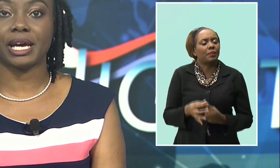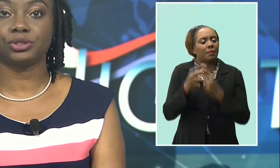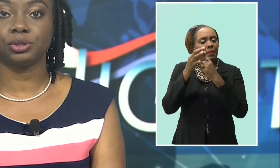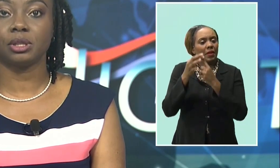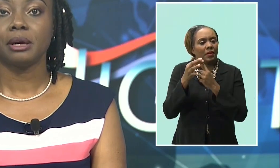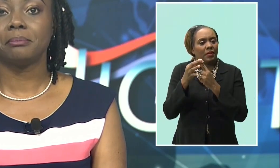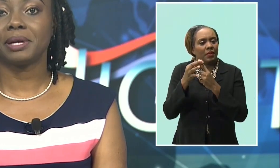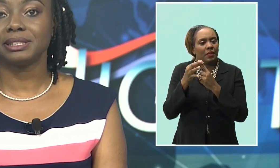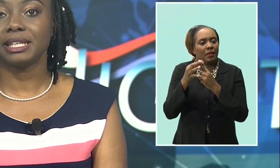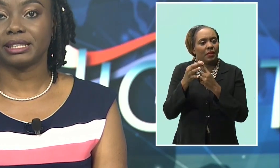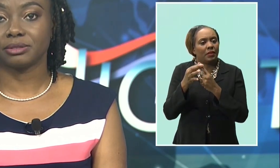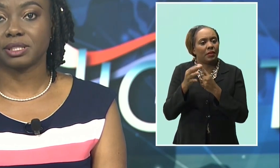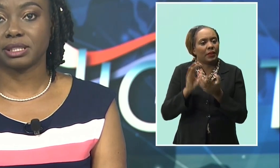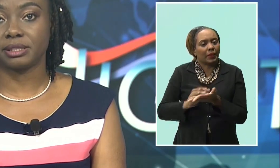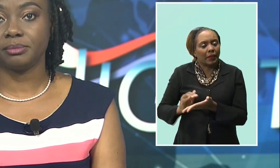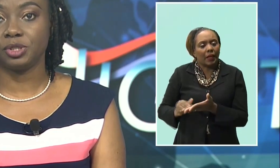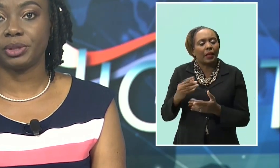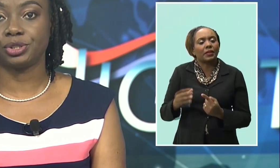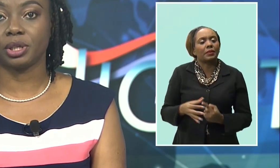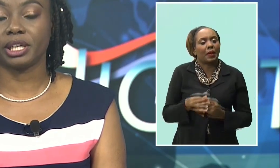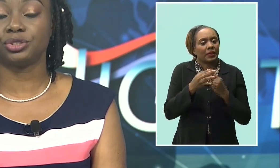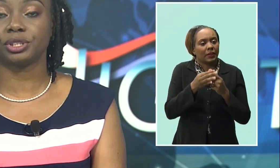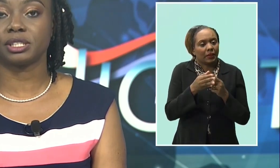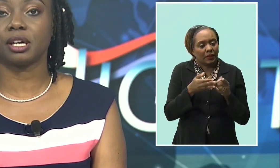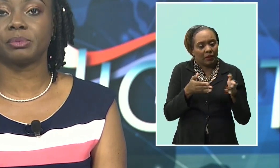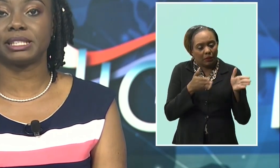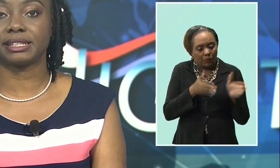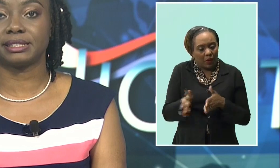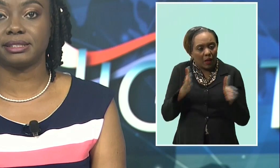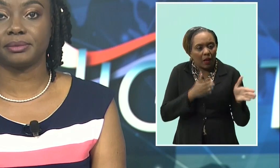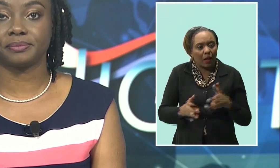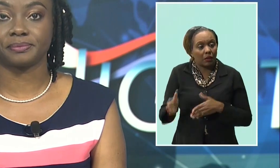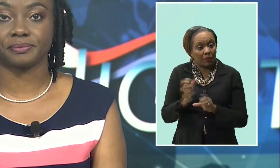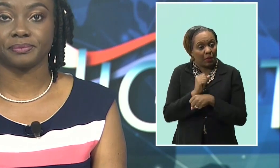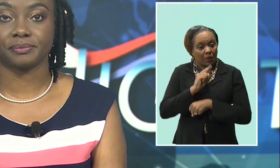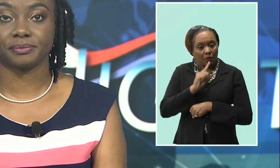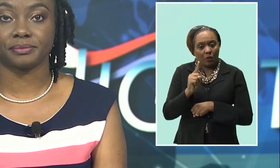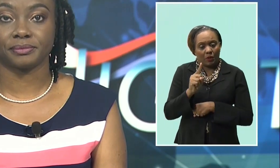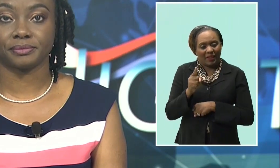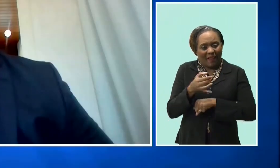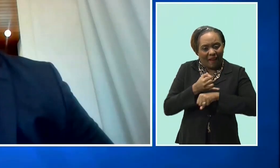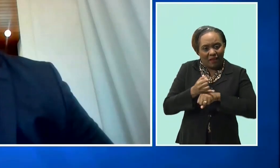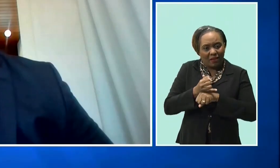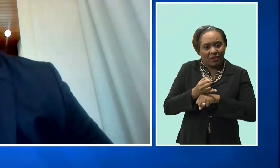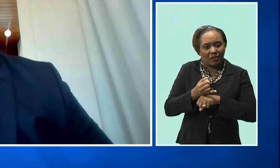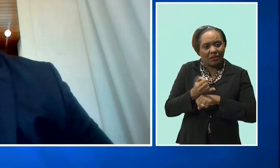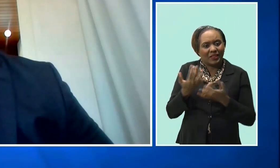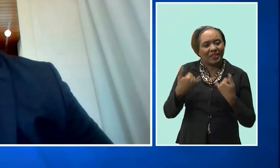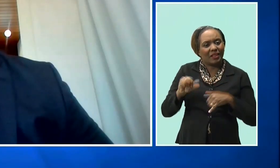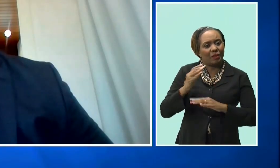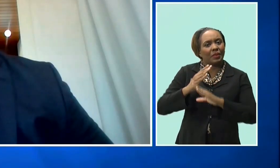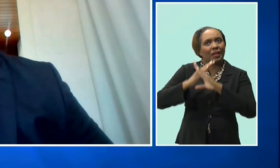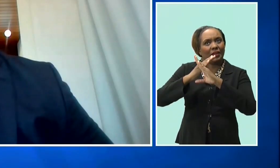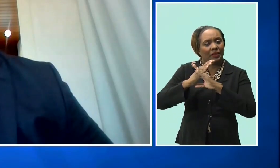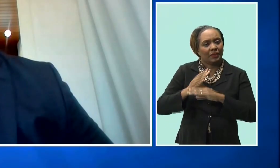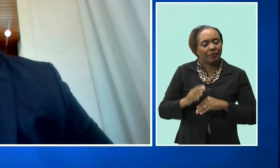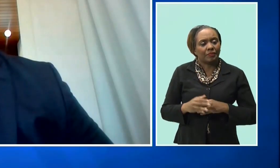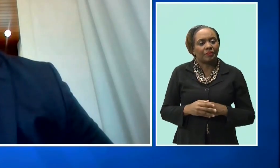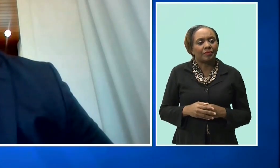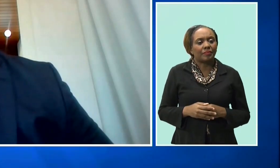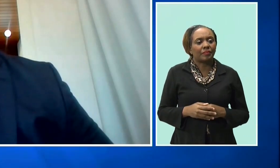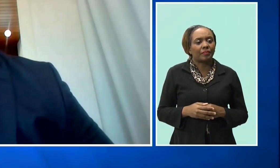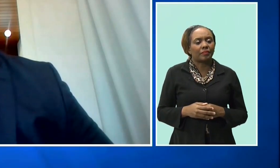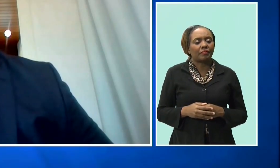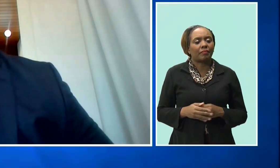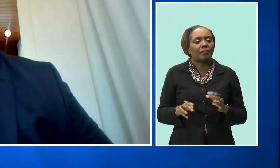the international multilateral system to ensure countries are protected. For example, you can see the